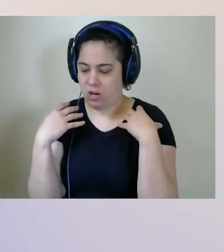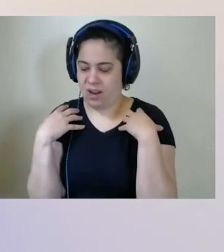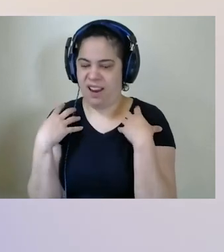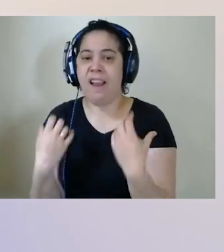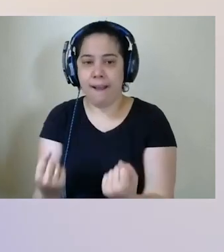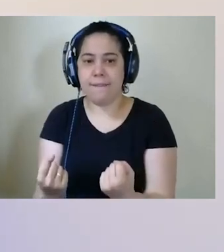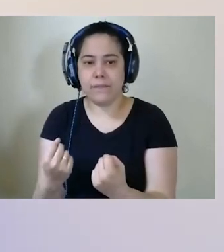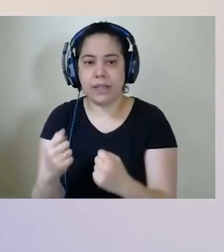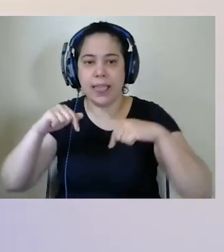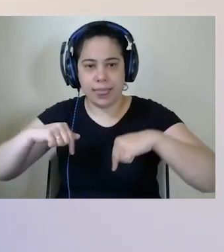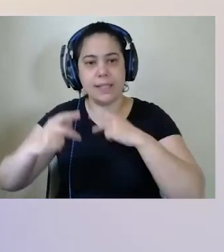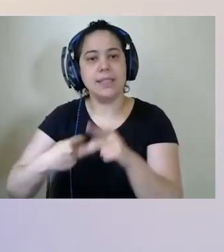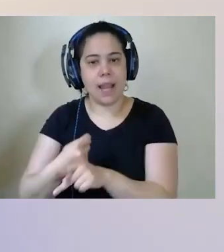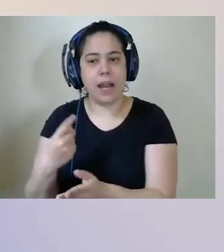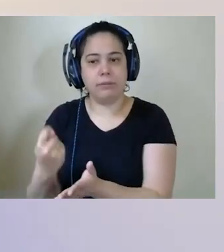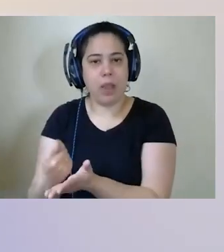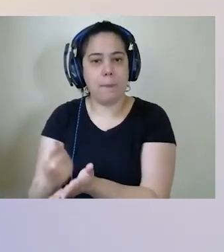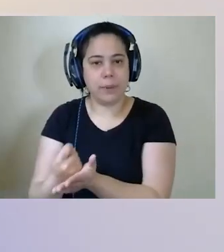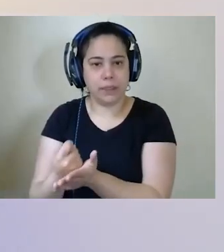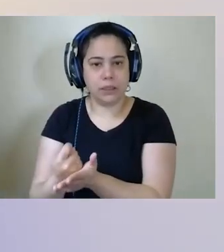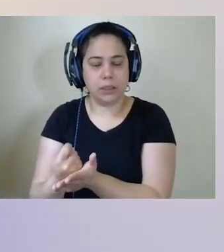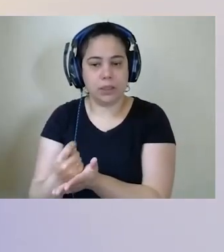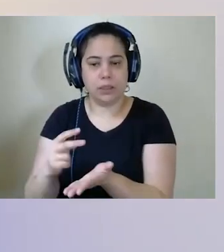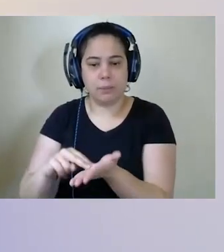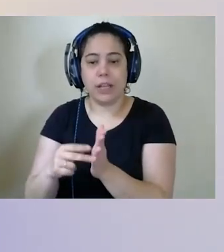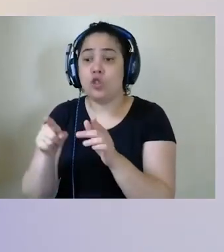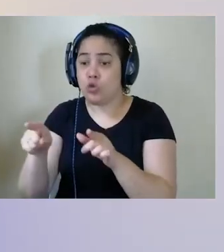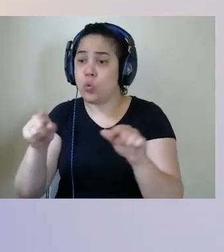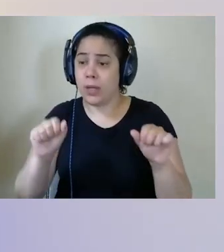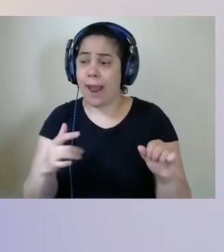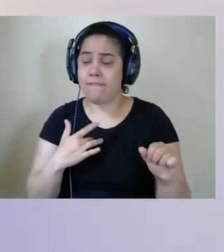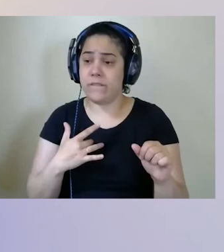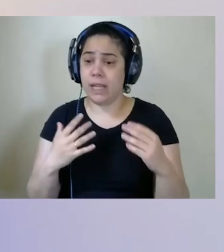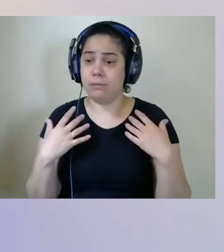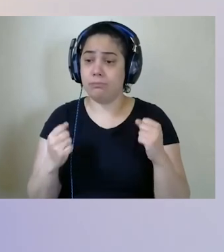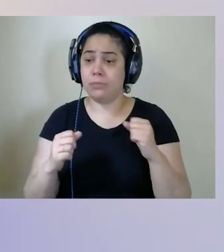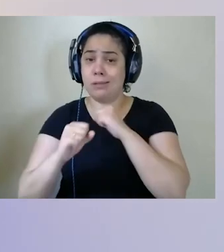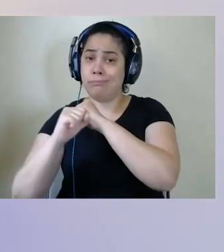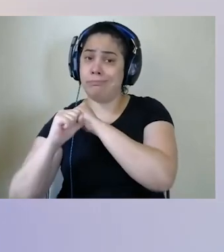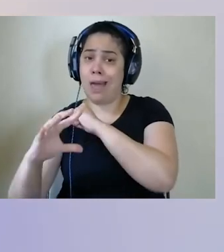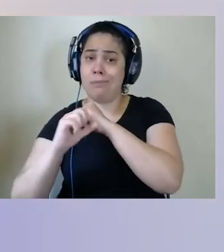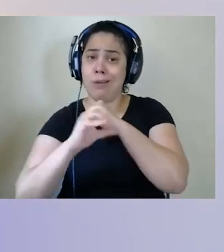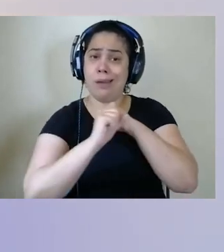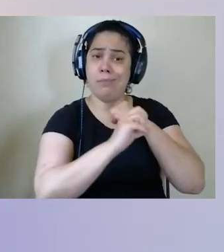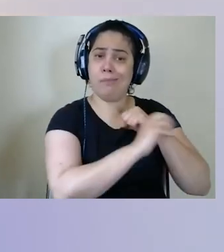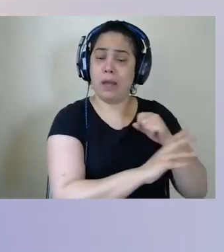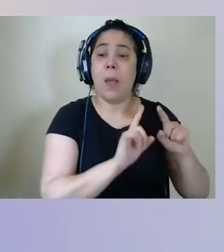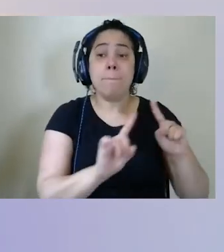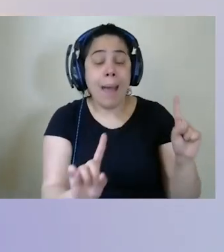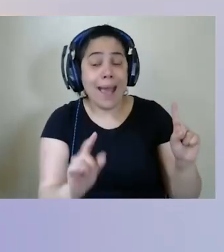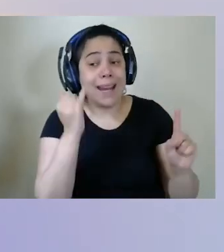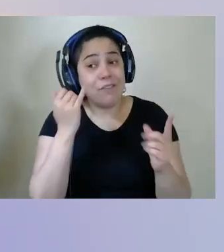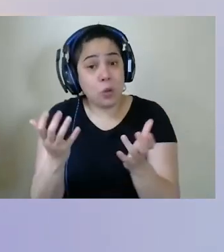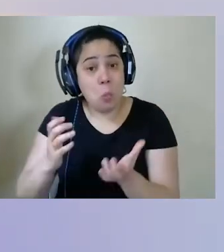bring the word, you want to learn it. But it's fascinating to learn. And Ruth's work, I think,